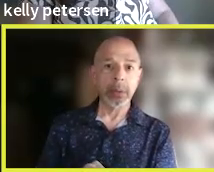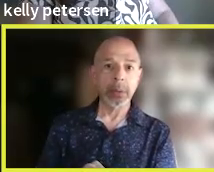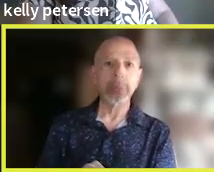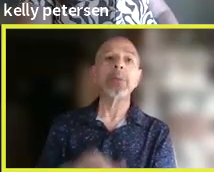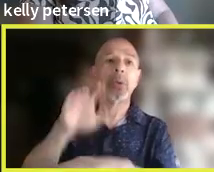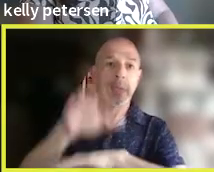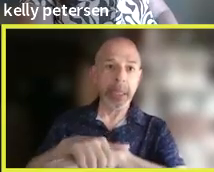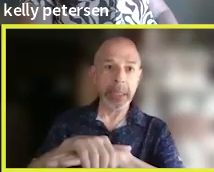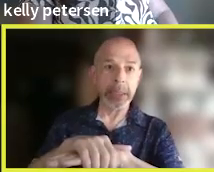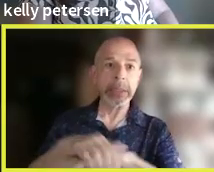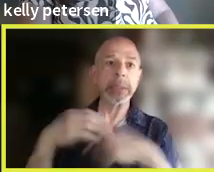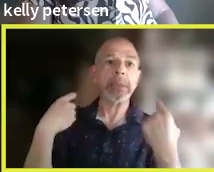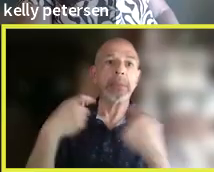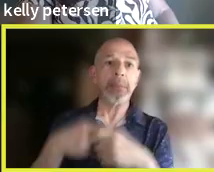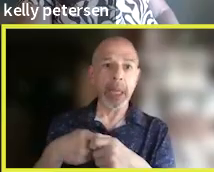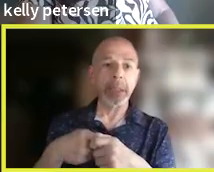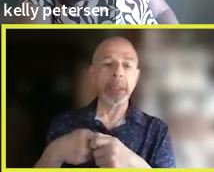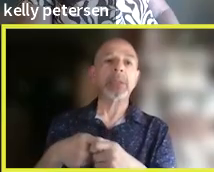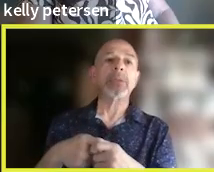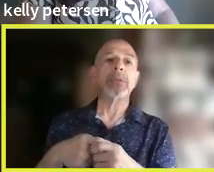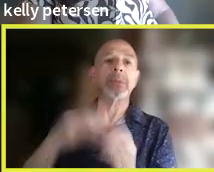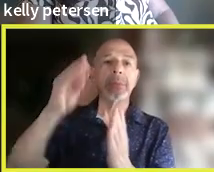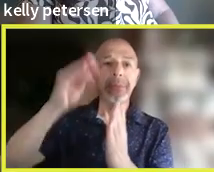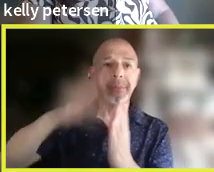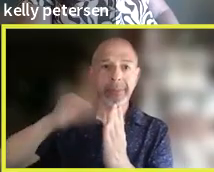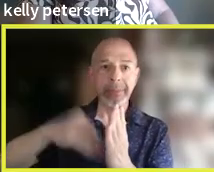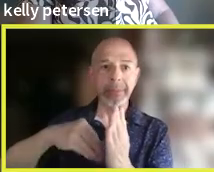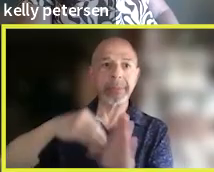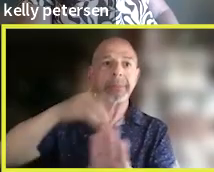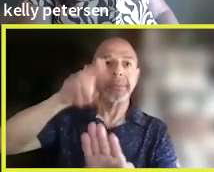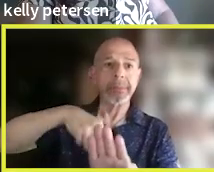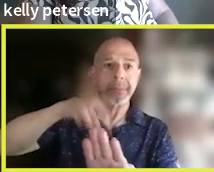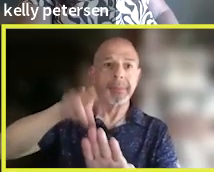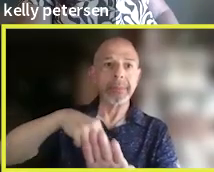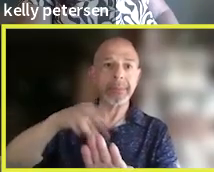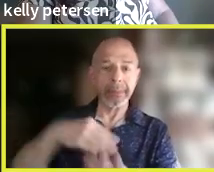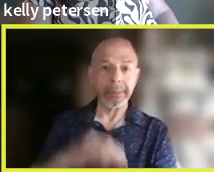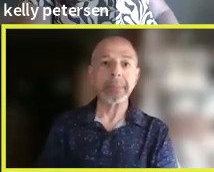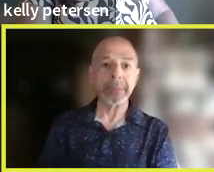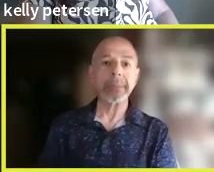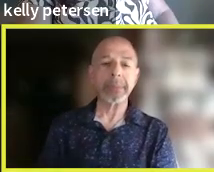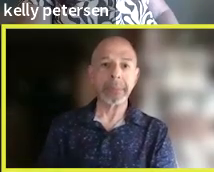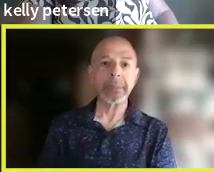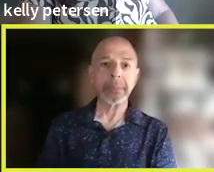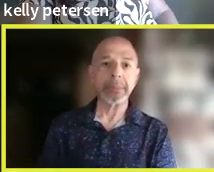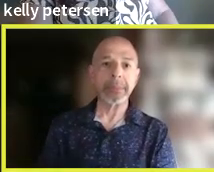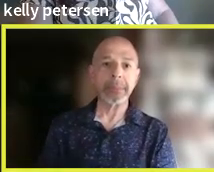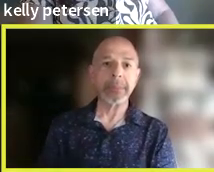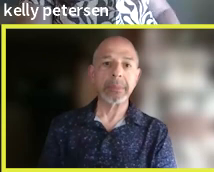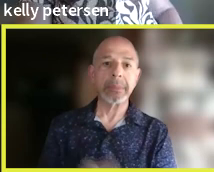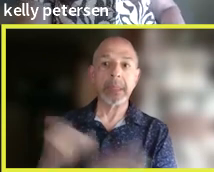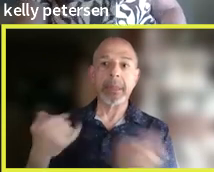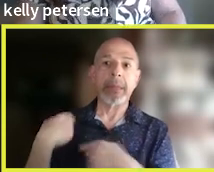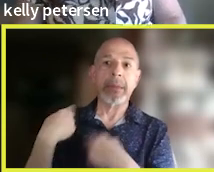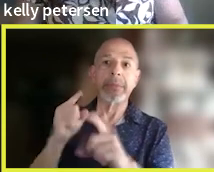last couple of years before it was all formalized, and it was like, let's do it, and conflict free became, yeah, that's a real thing. But it got there. So, and